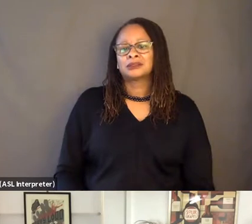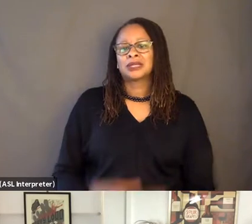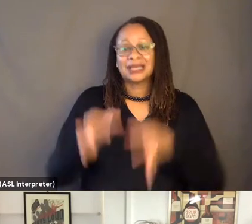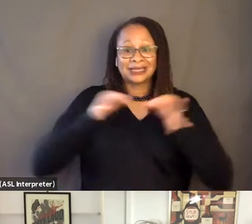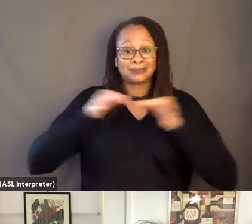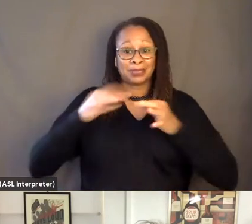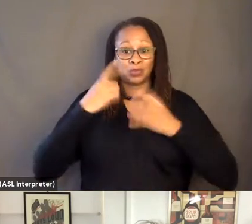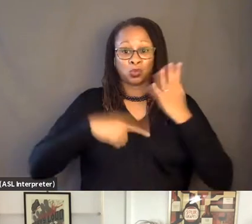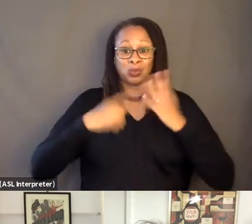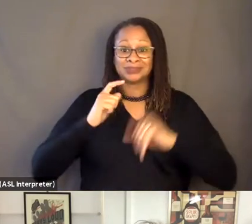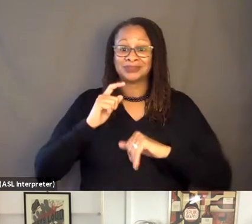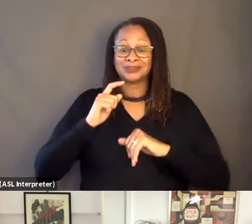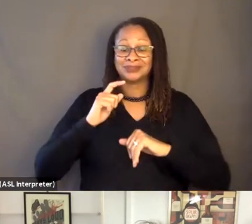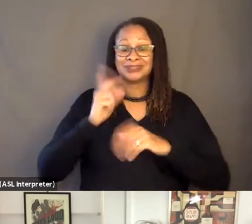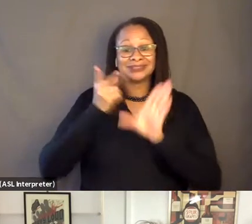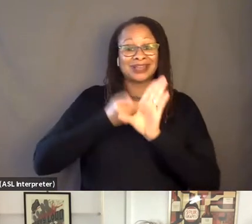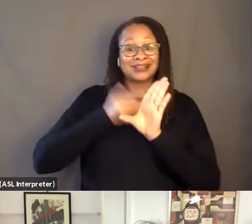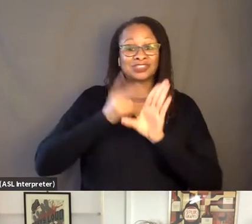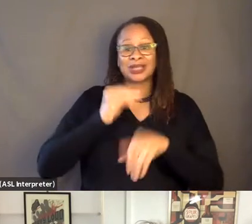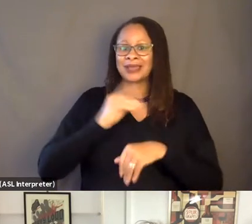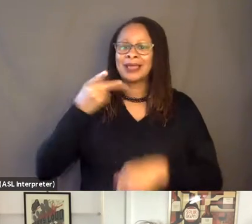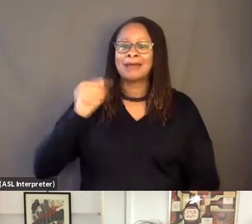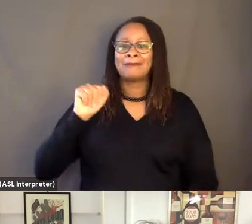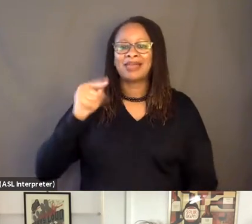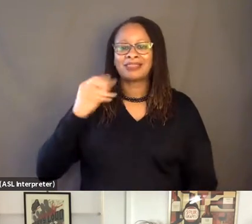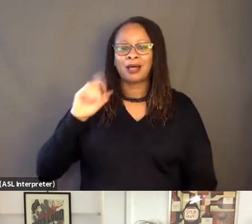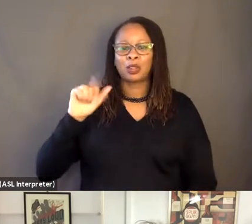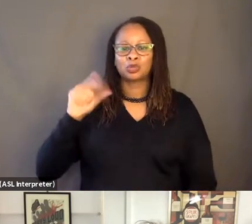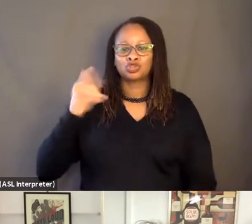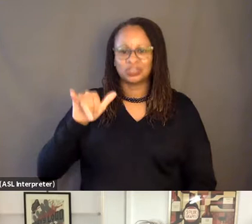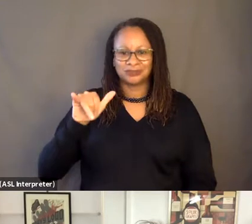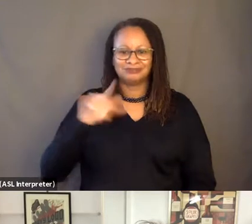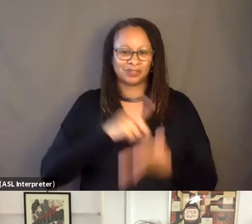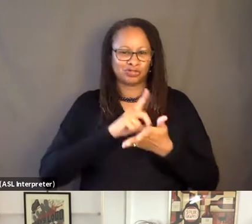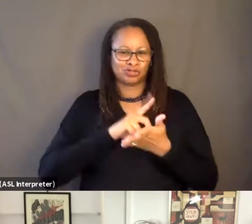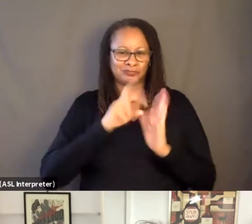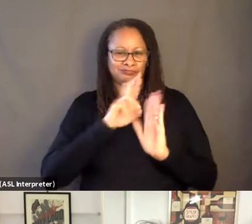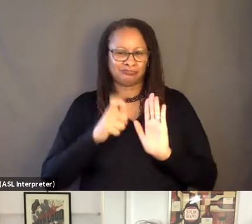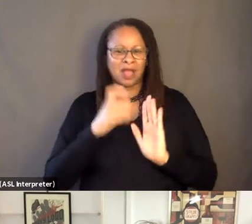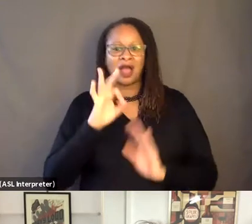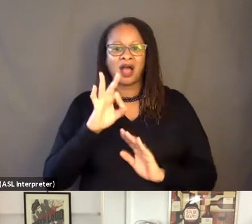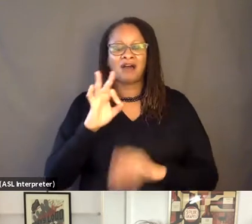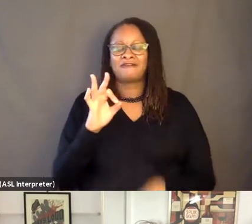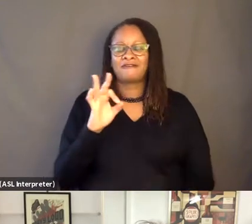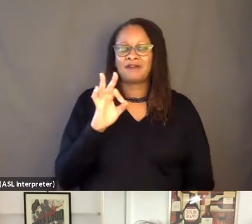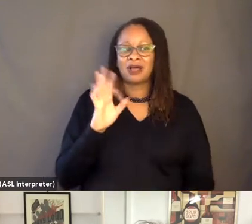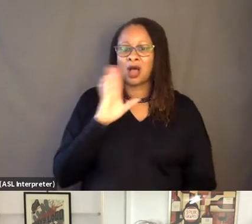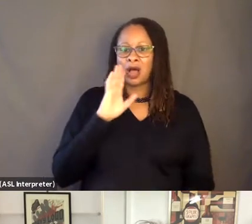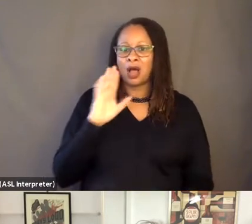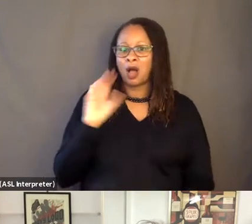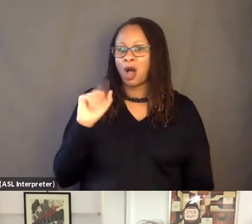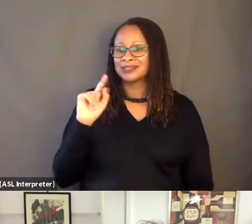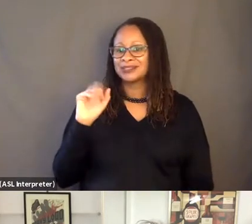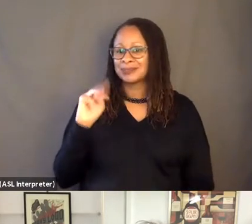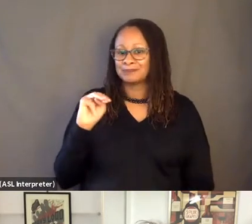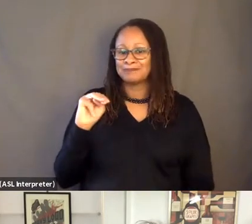psychology and pathology of autism actually was back then. And we've come